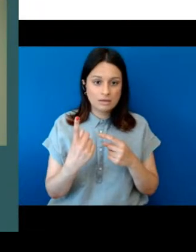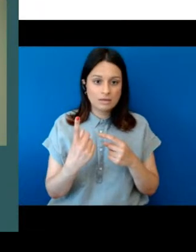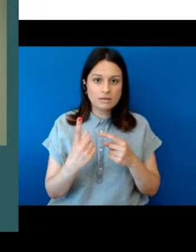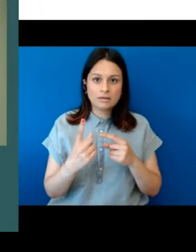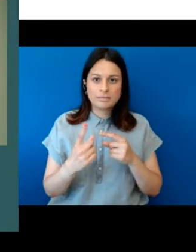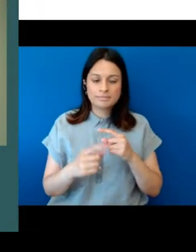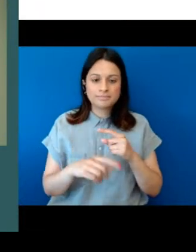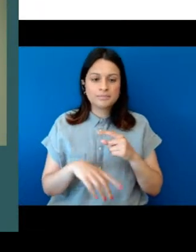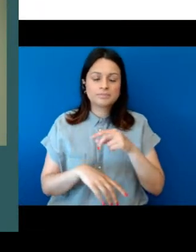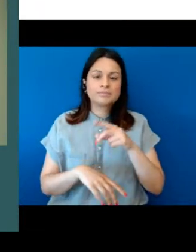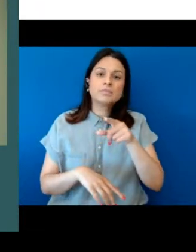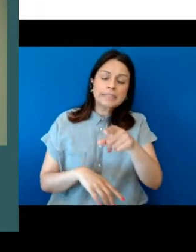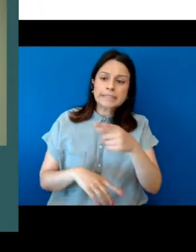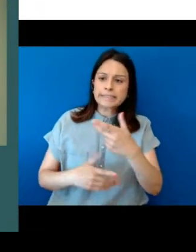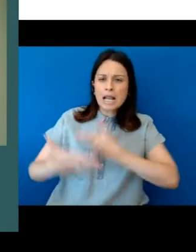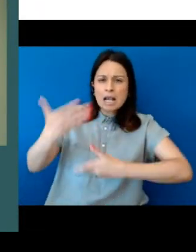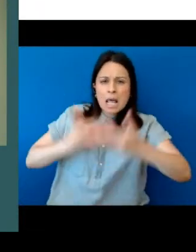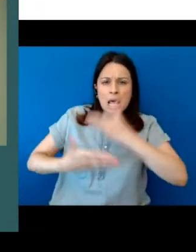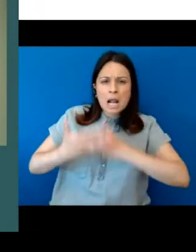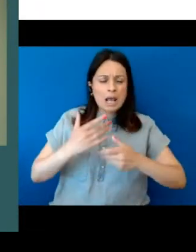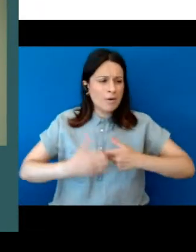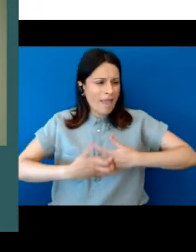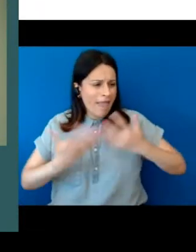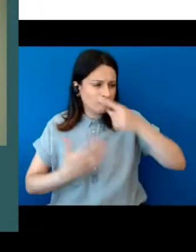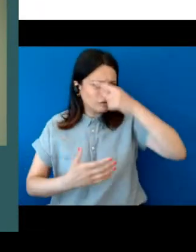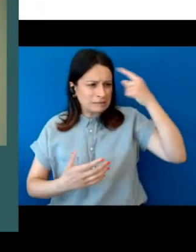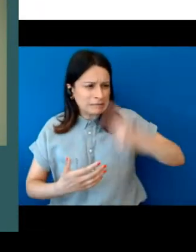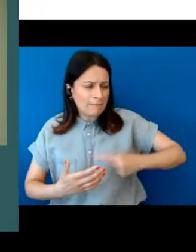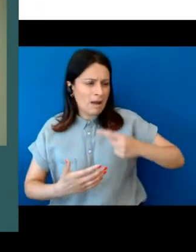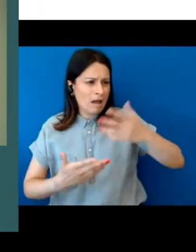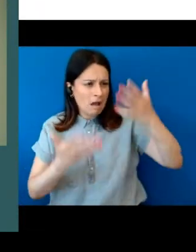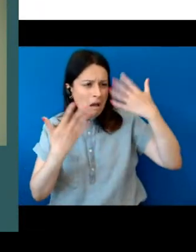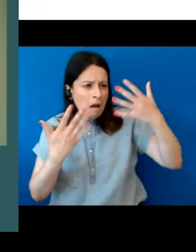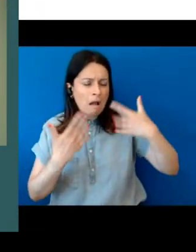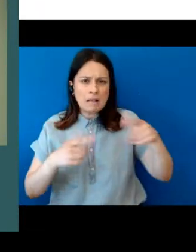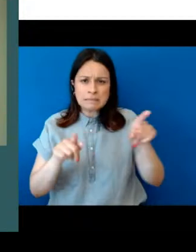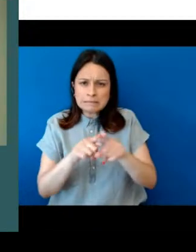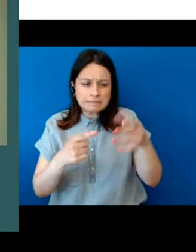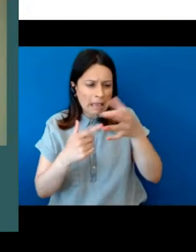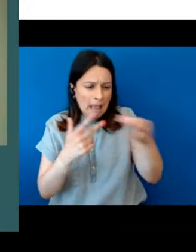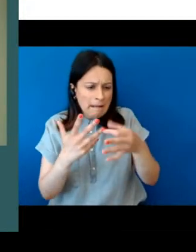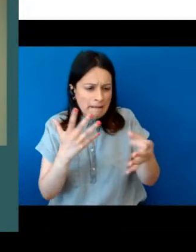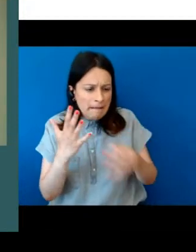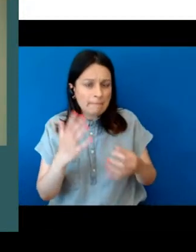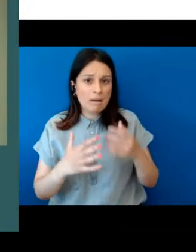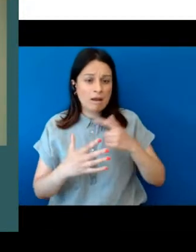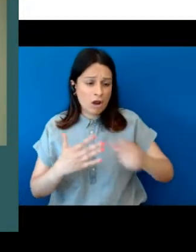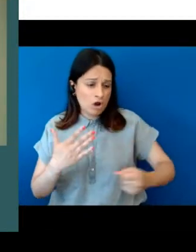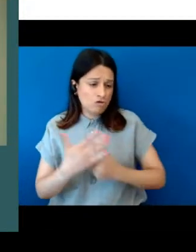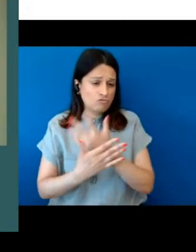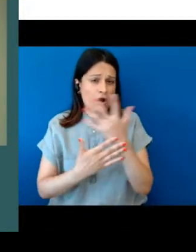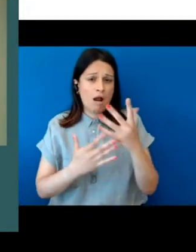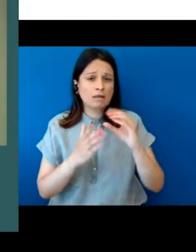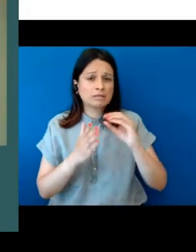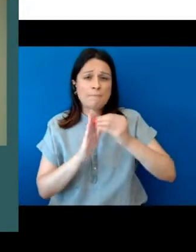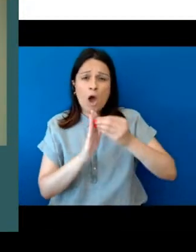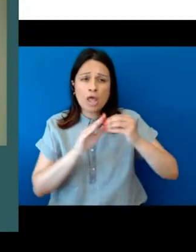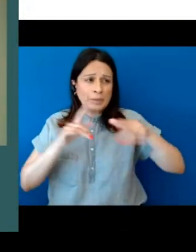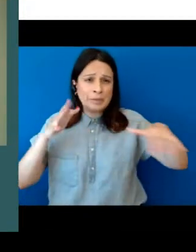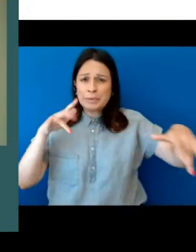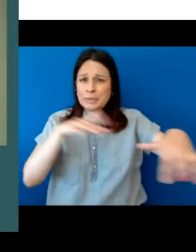and he tells you that every summer he has these same symptoms and they come at the time when the grass pollen's out. I think